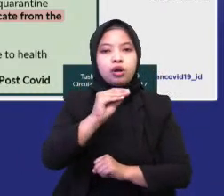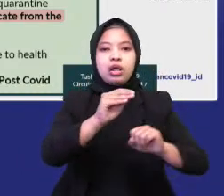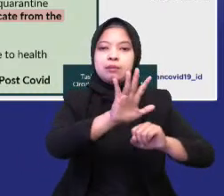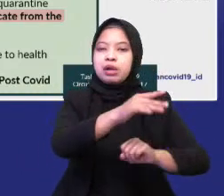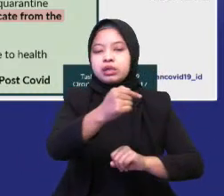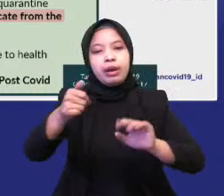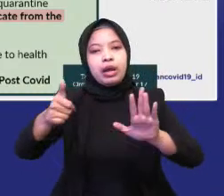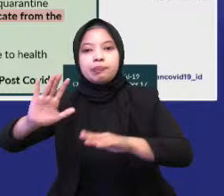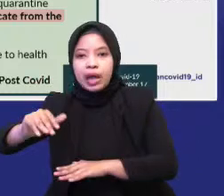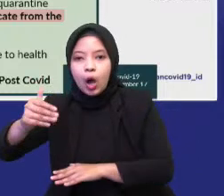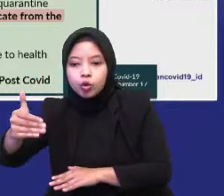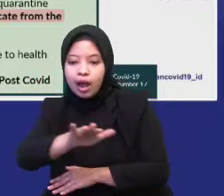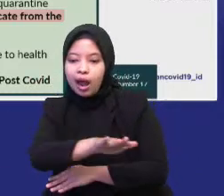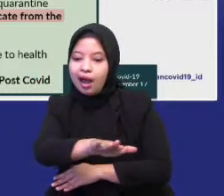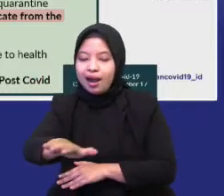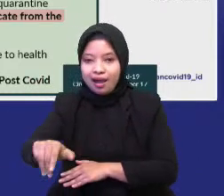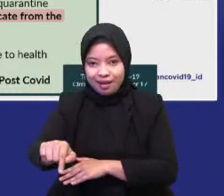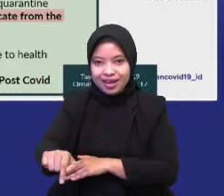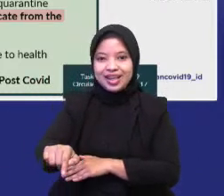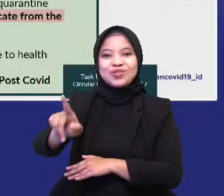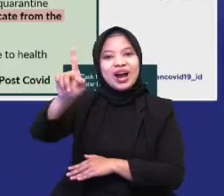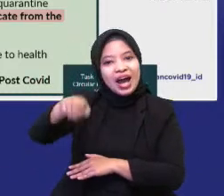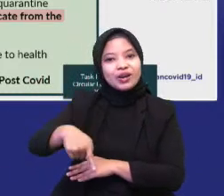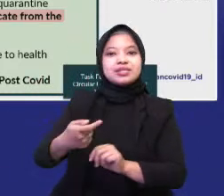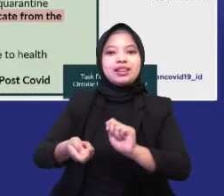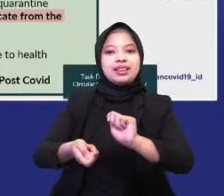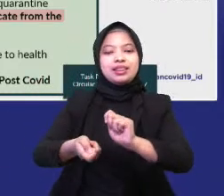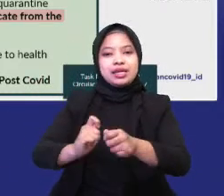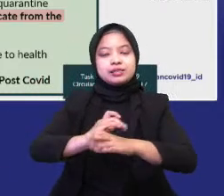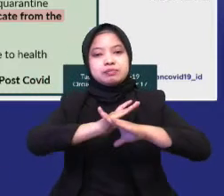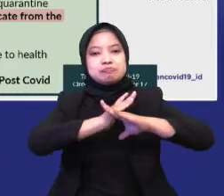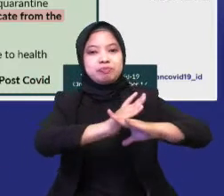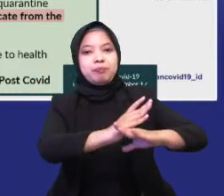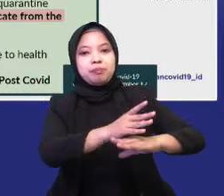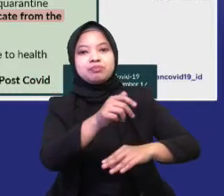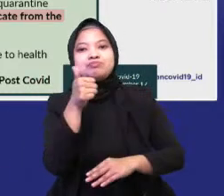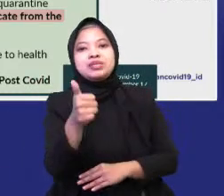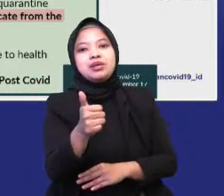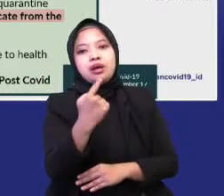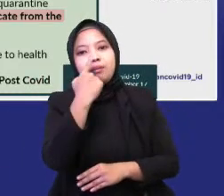years are required to carry out testing, considering